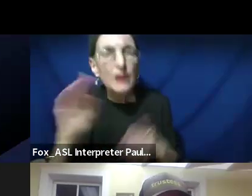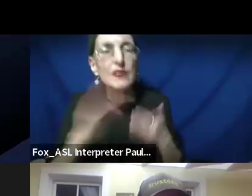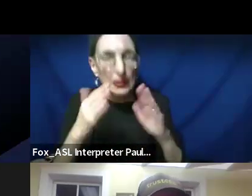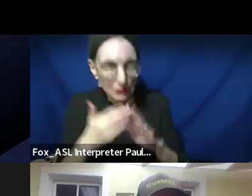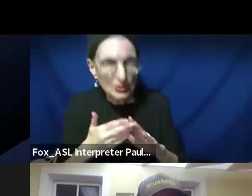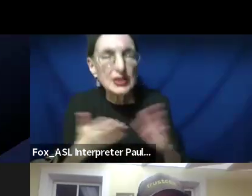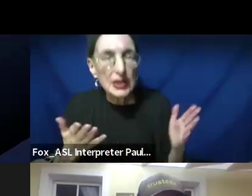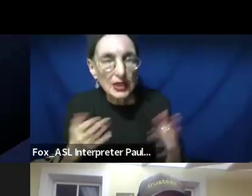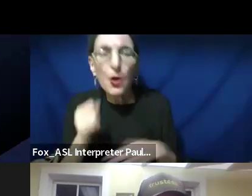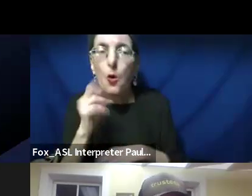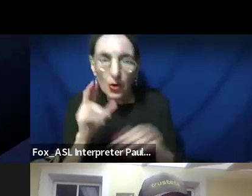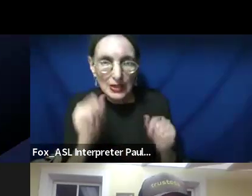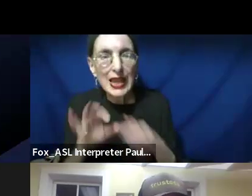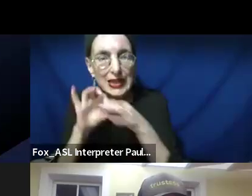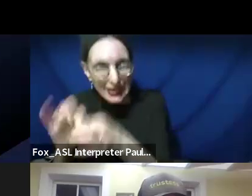better to the community.